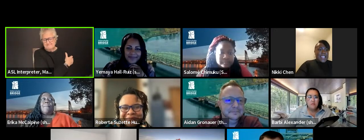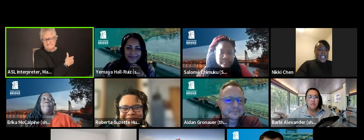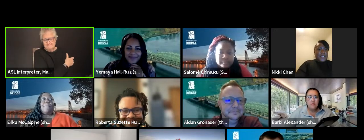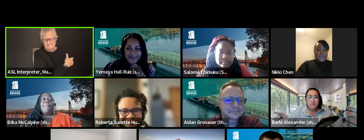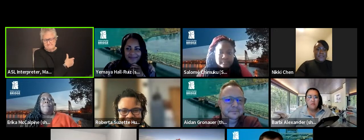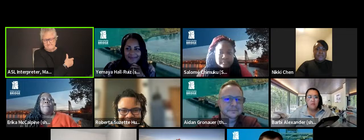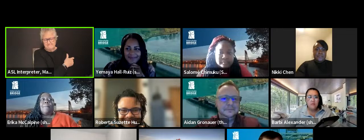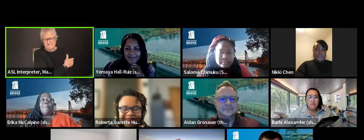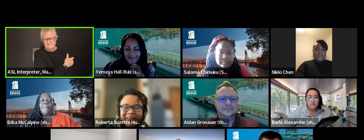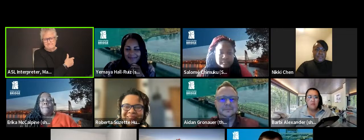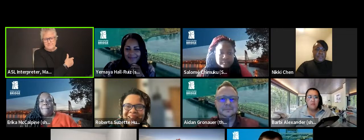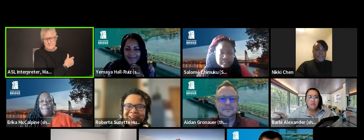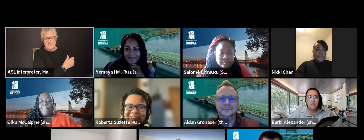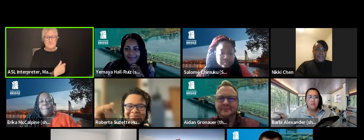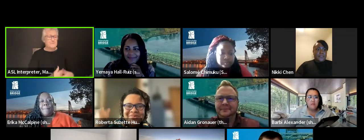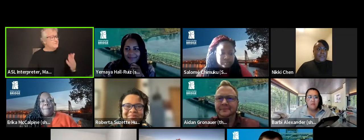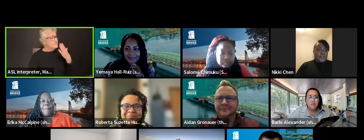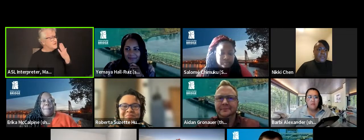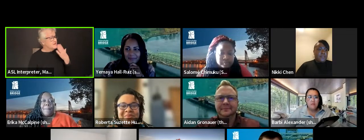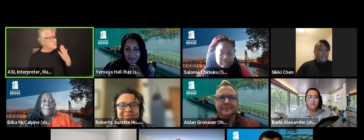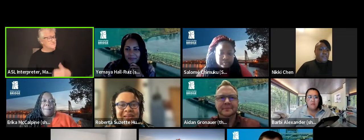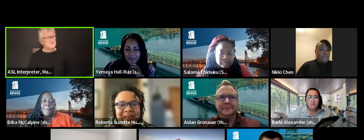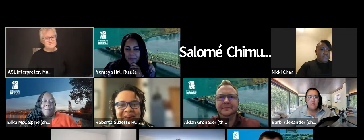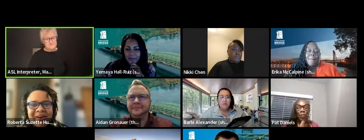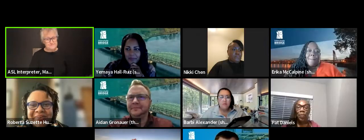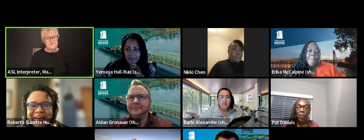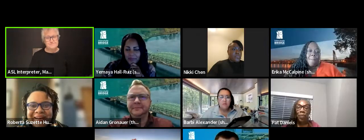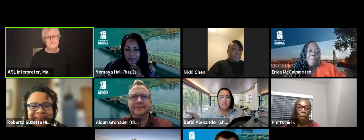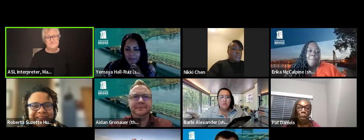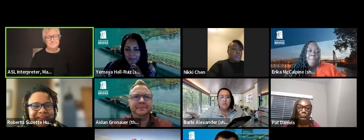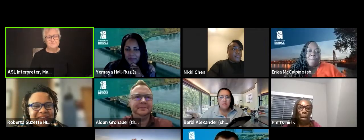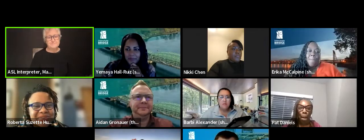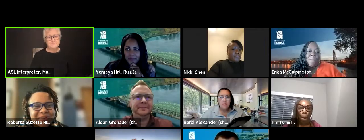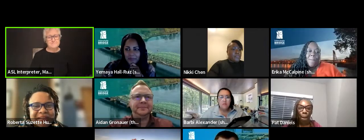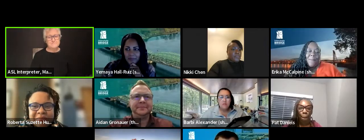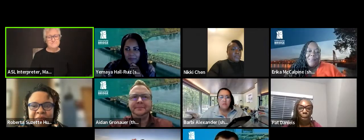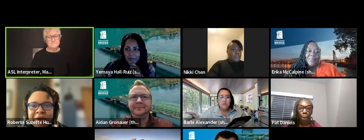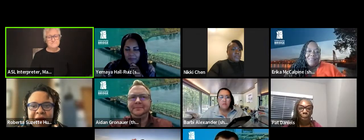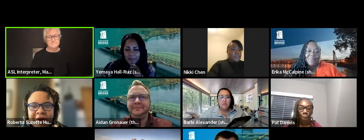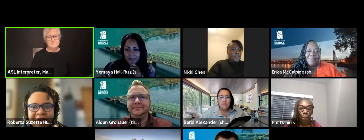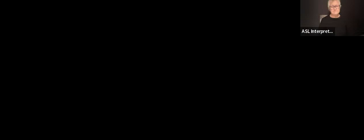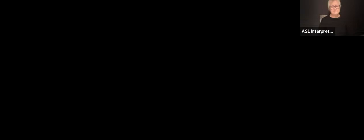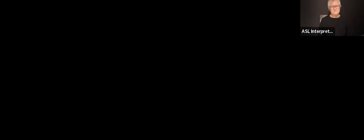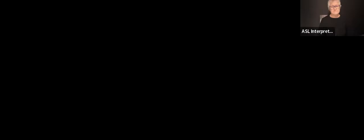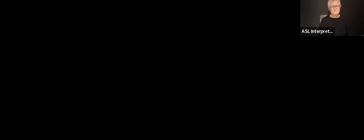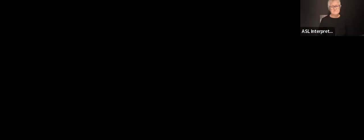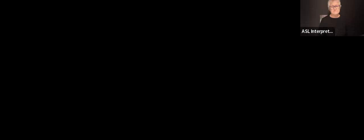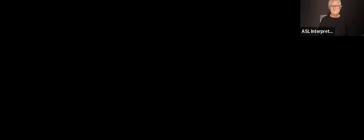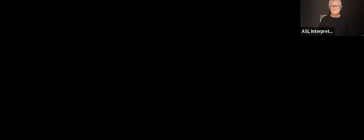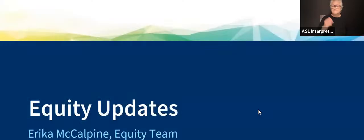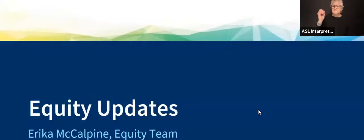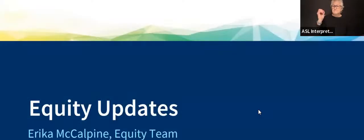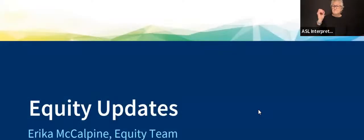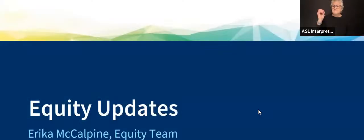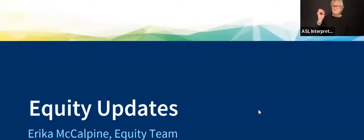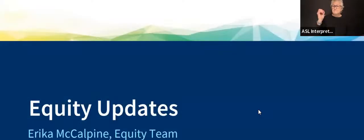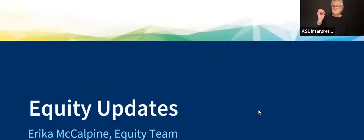Thank you. Thank you. All right, so let's bring up our next